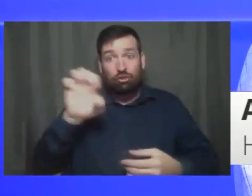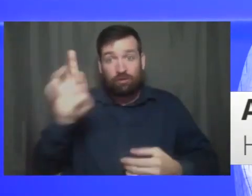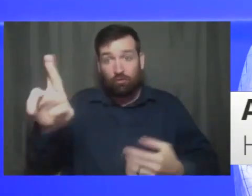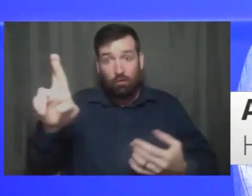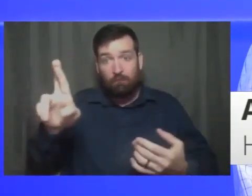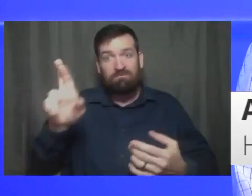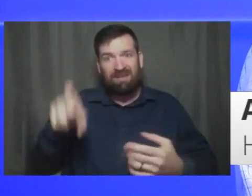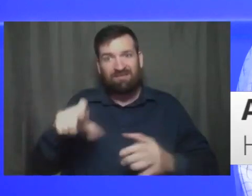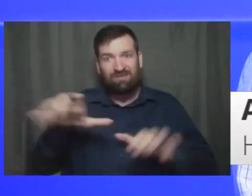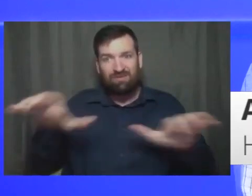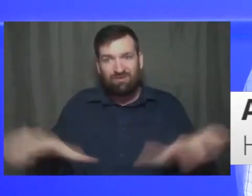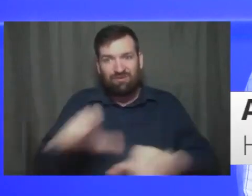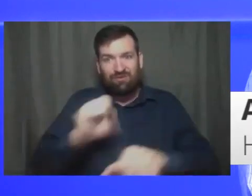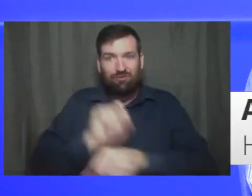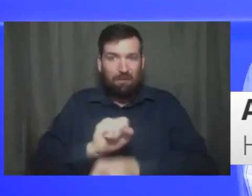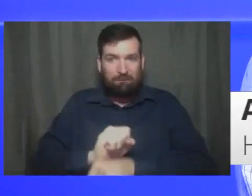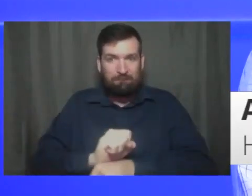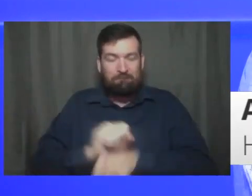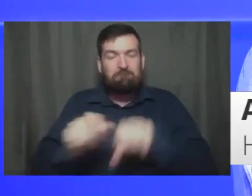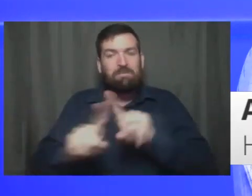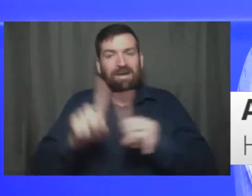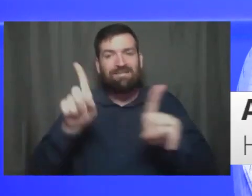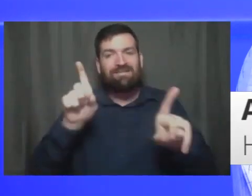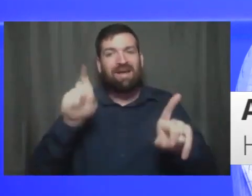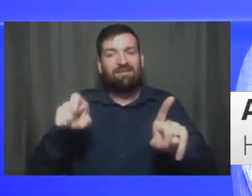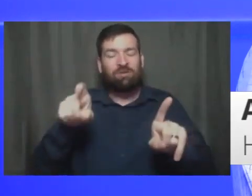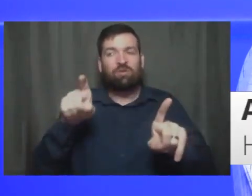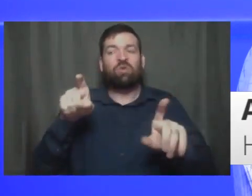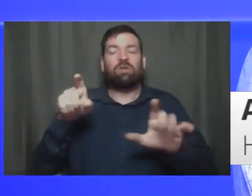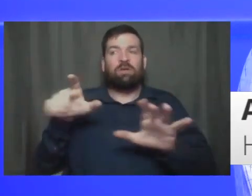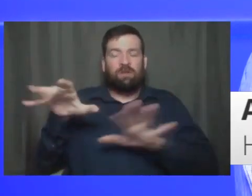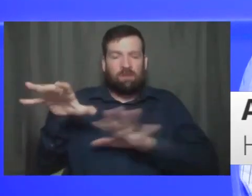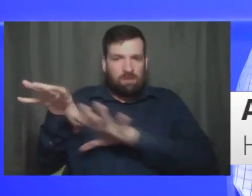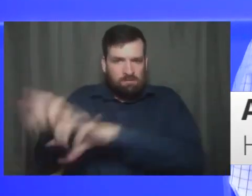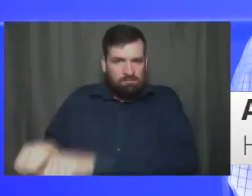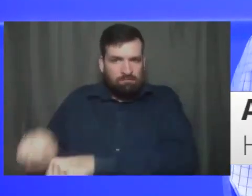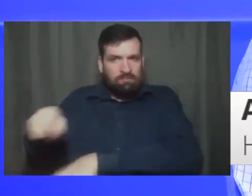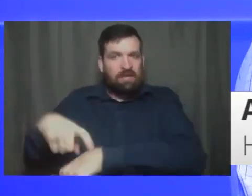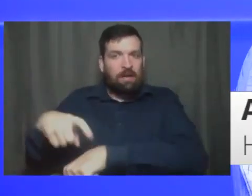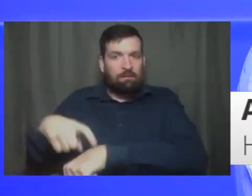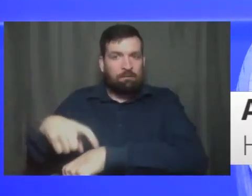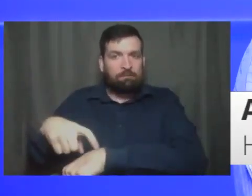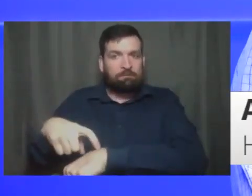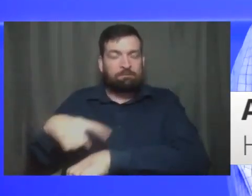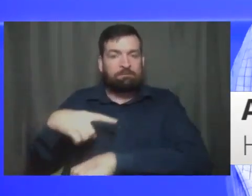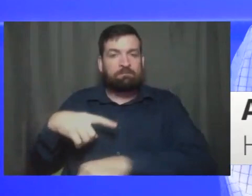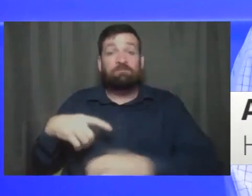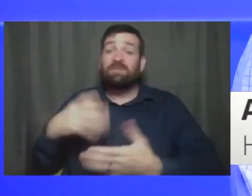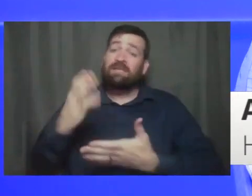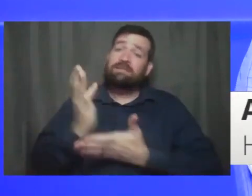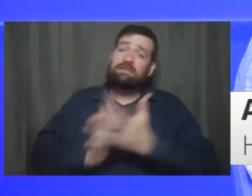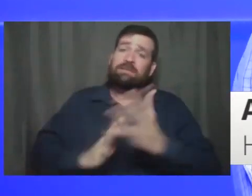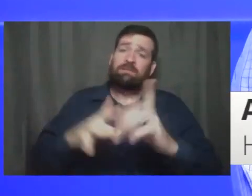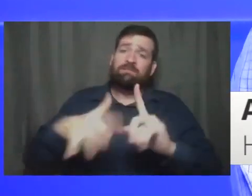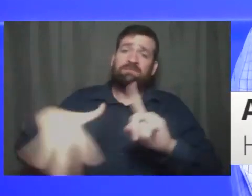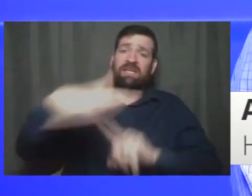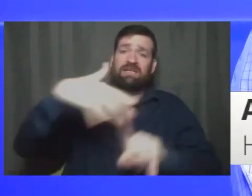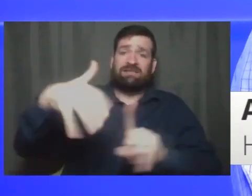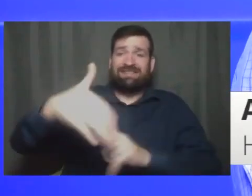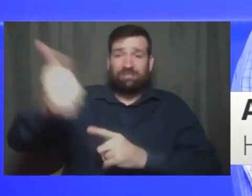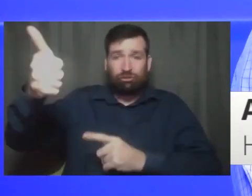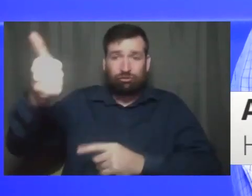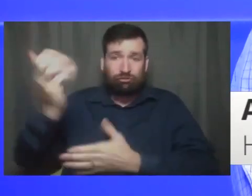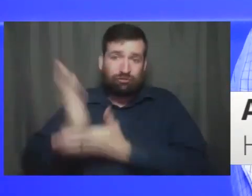job. But we also then need to try and carve out some downtime as well. And again, some settings are easier to do that, and some bosses are more willing